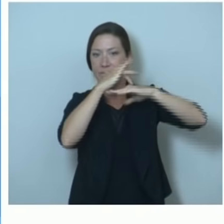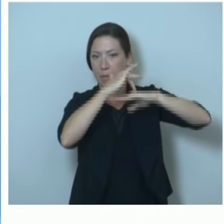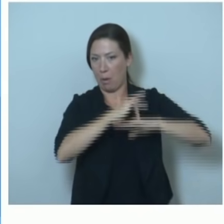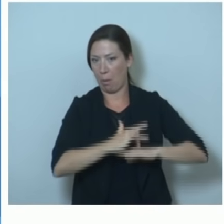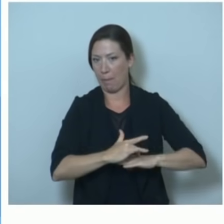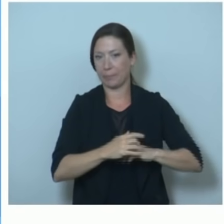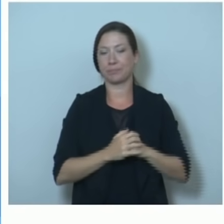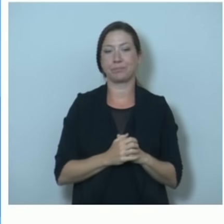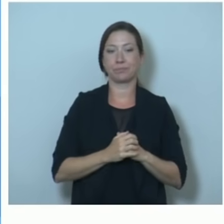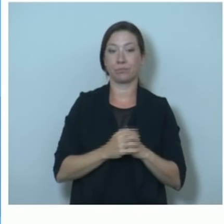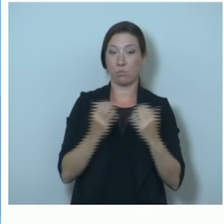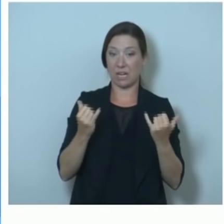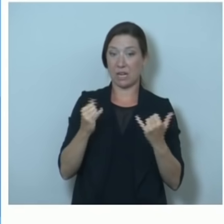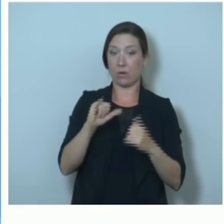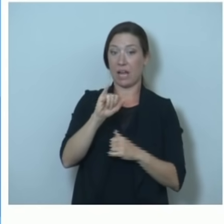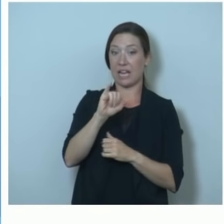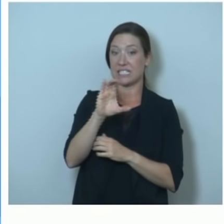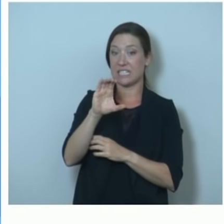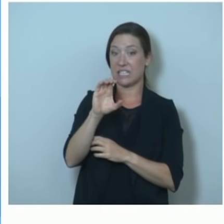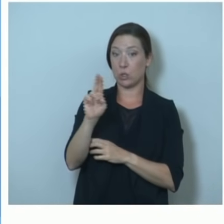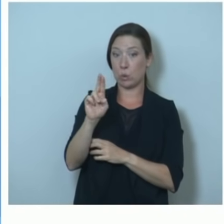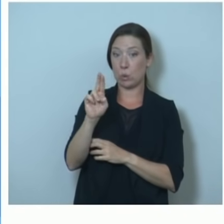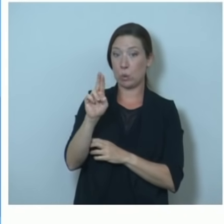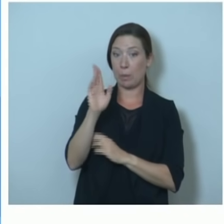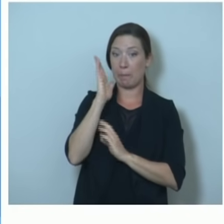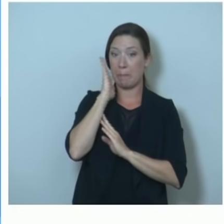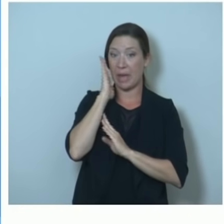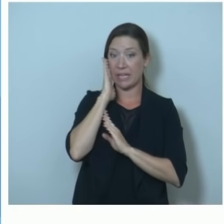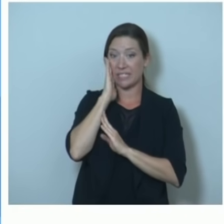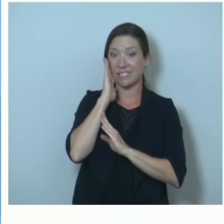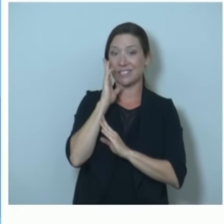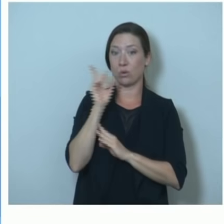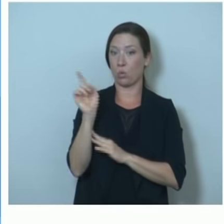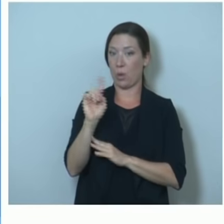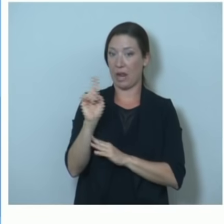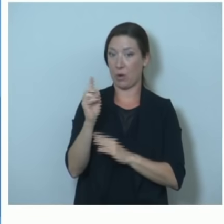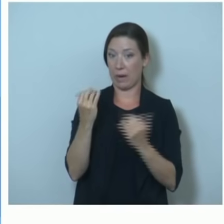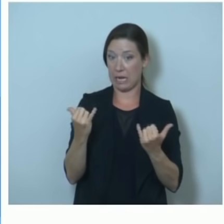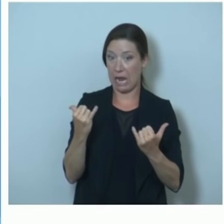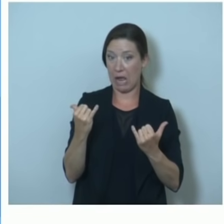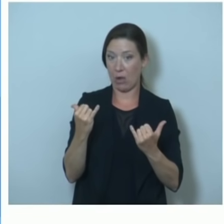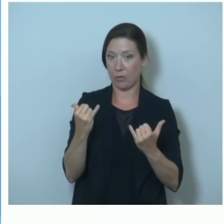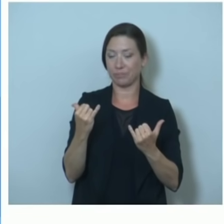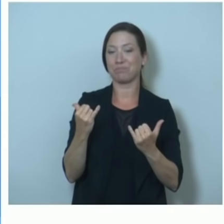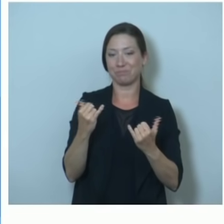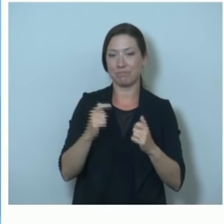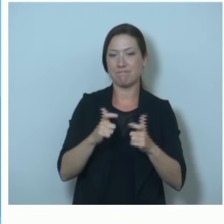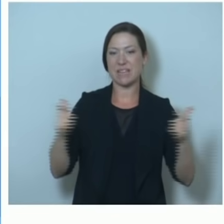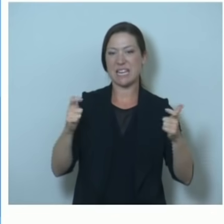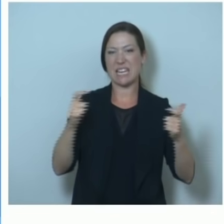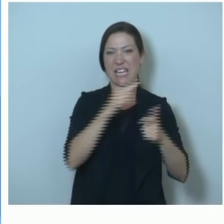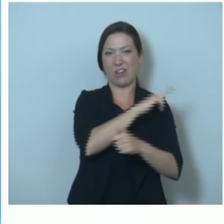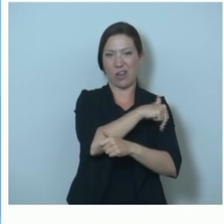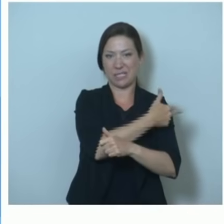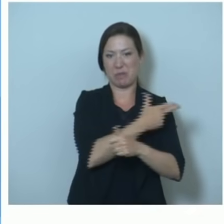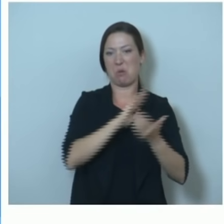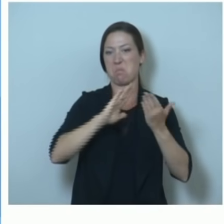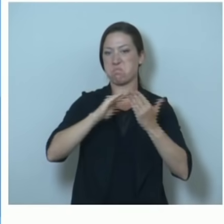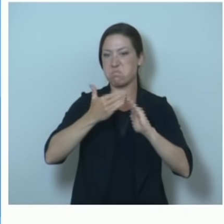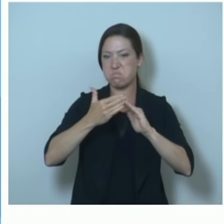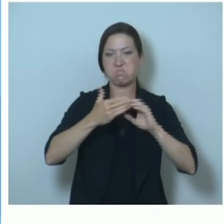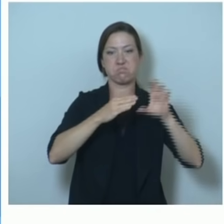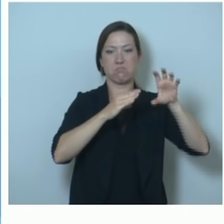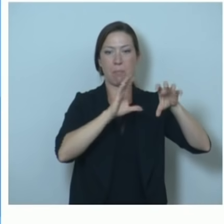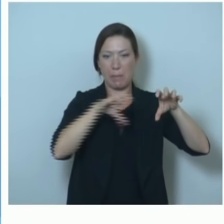because now 95% of ICU beds are in the hub hospitals, and that's where people are getting transferred. And I just want to give a shout